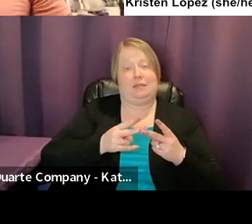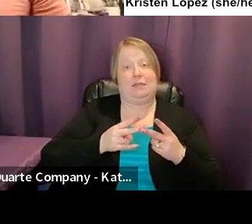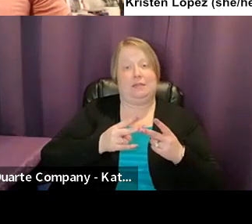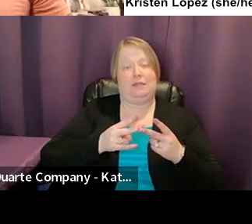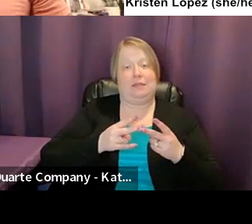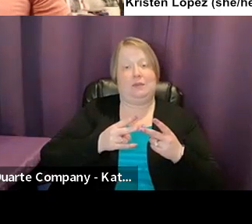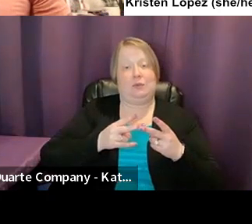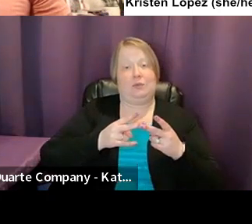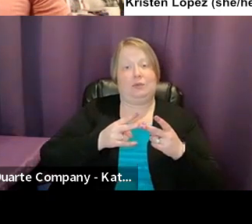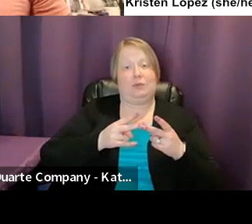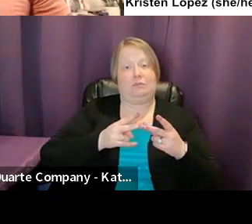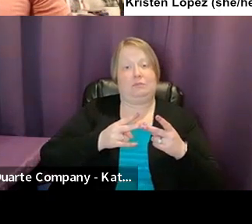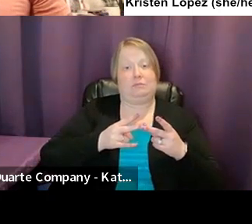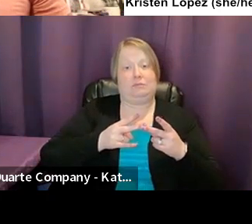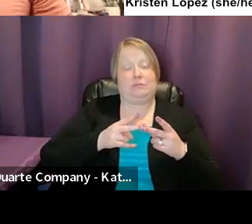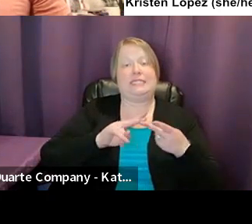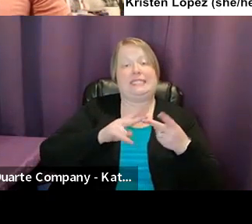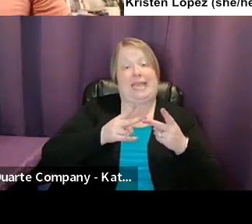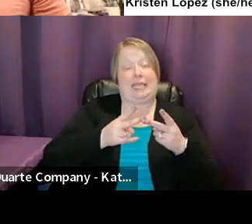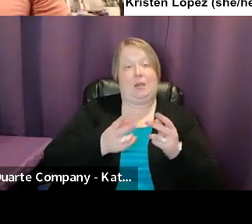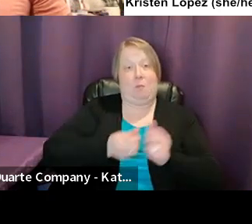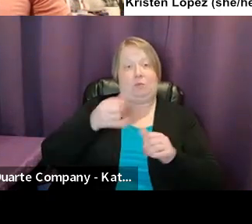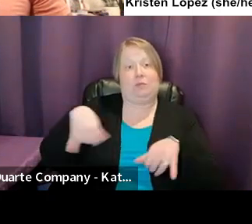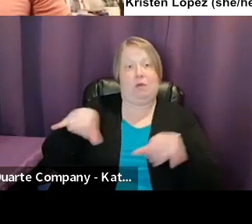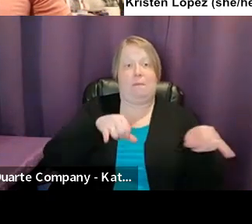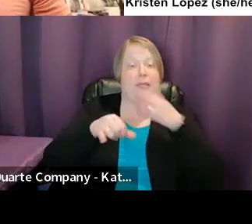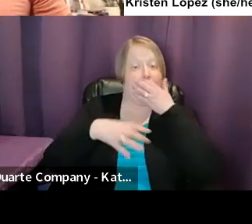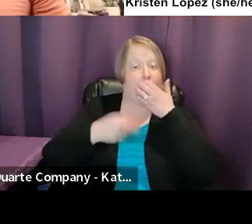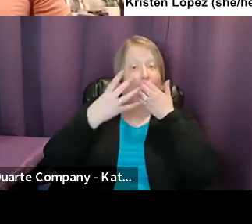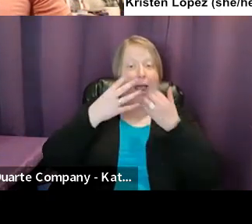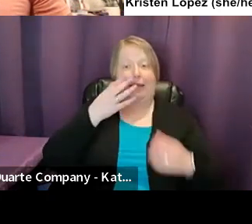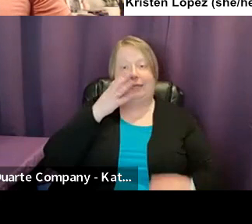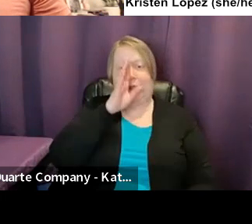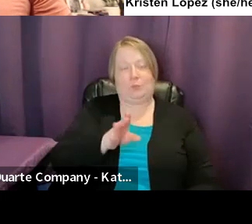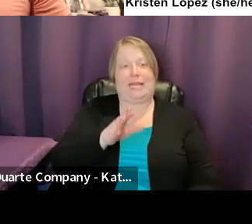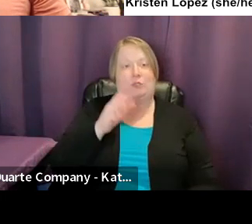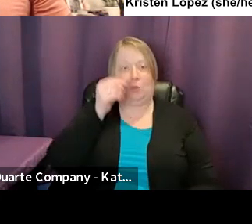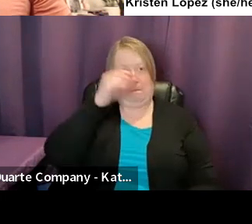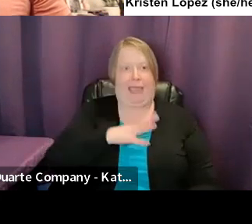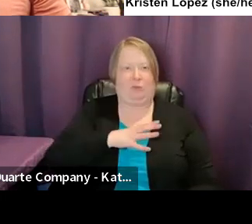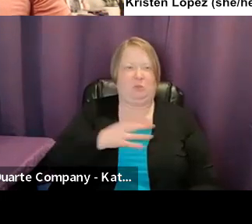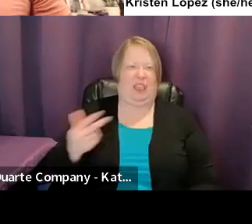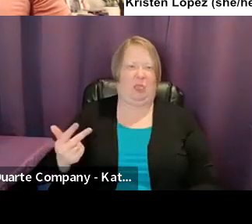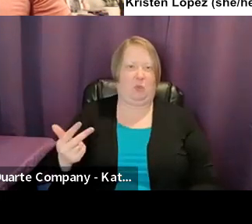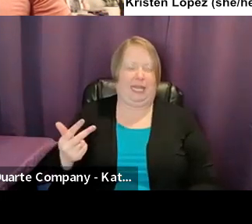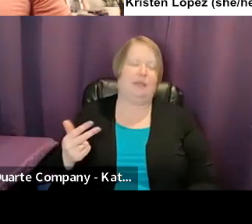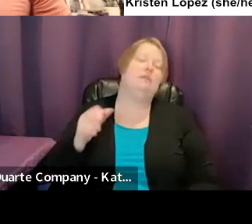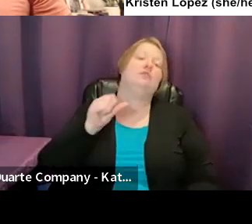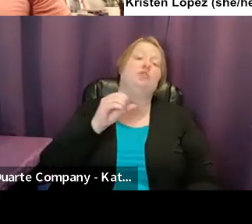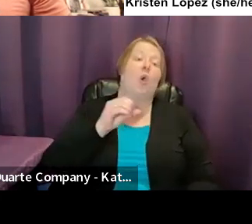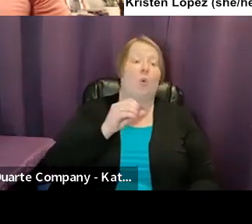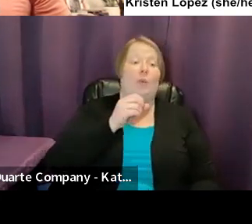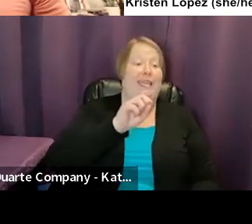being white heterosexual males, which were three. You know, so like even when women that are white